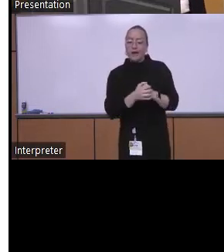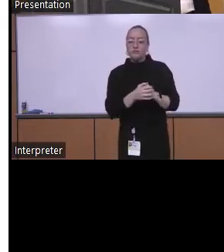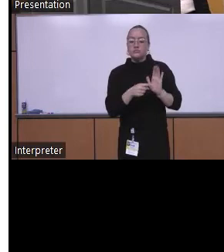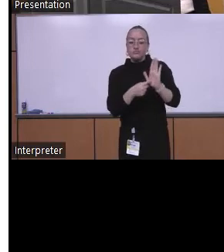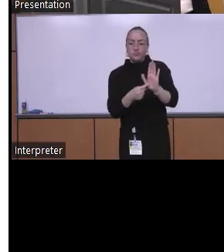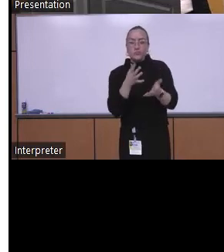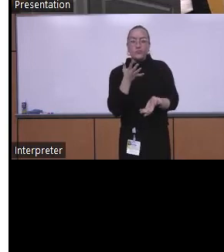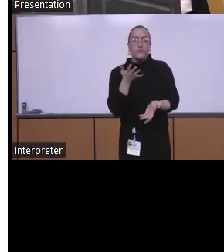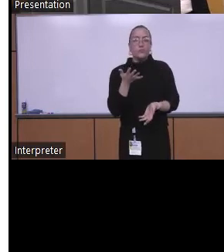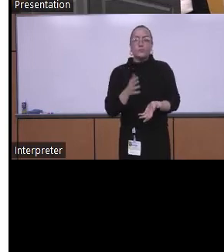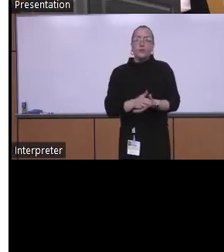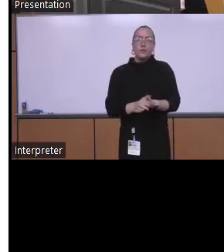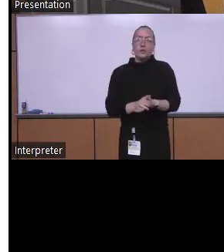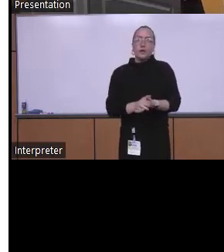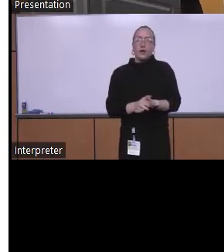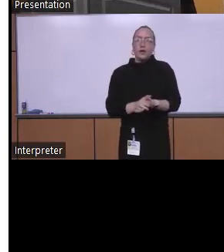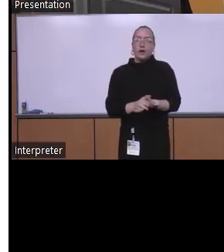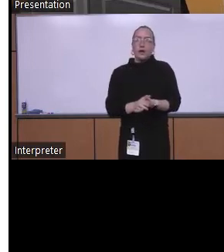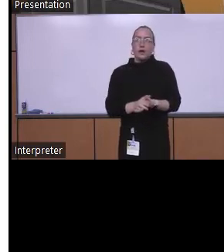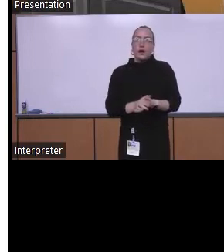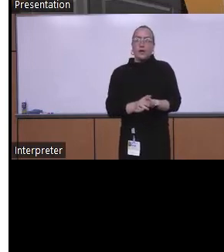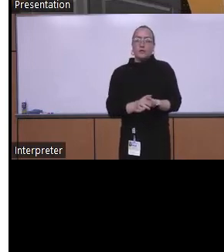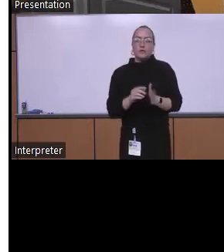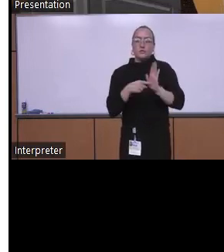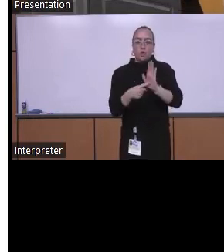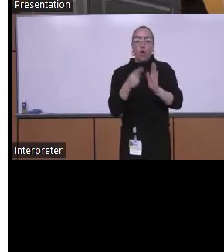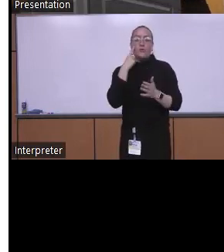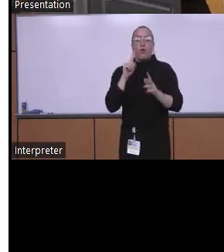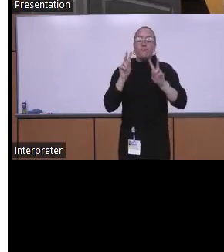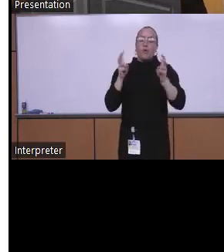Day attracted a lot of work to the work of Parents Anonymous.